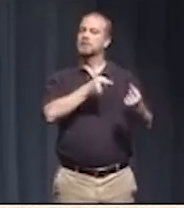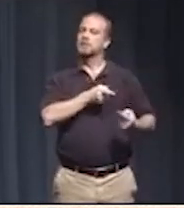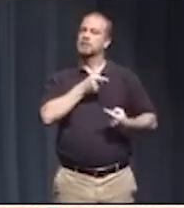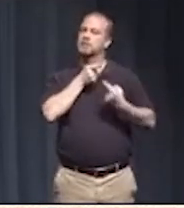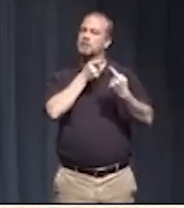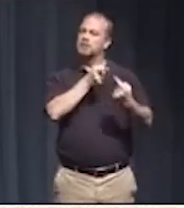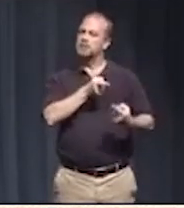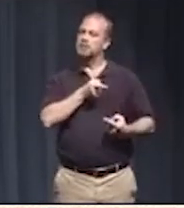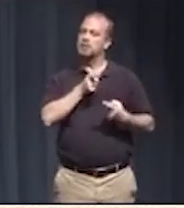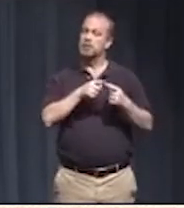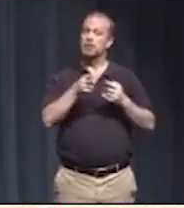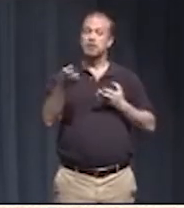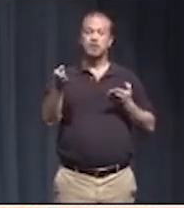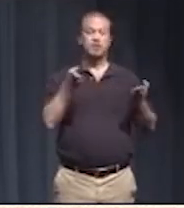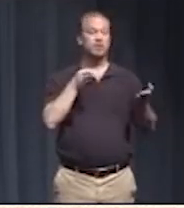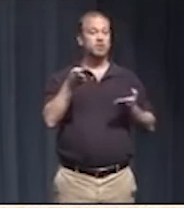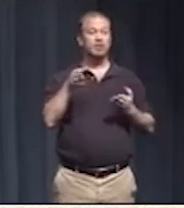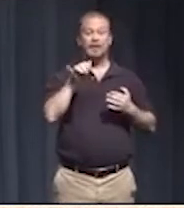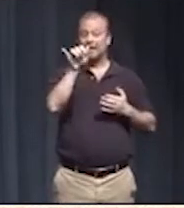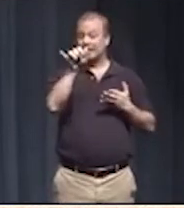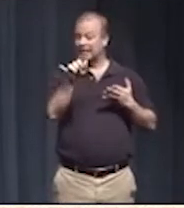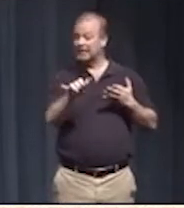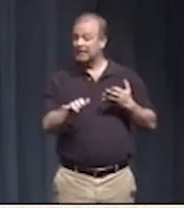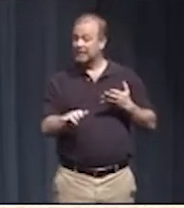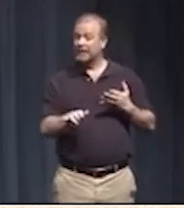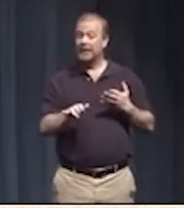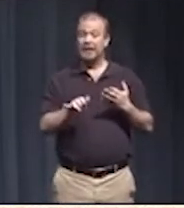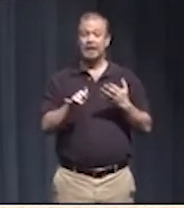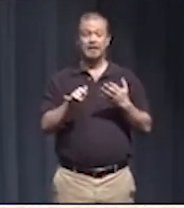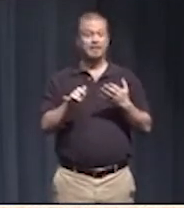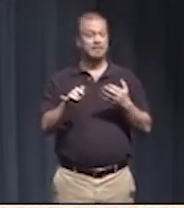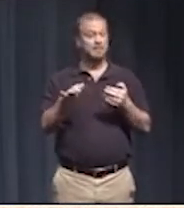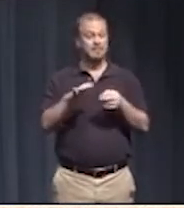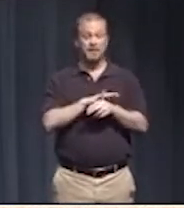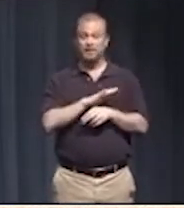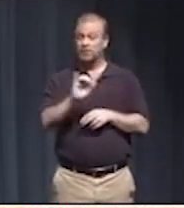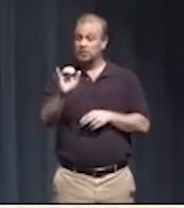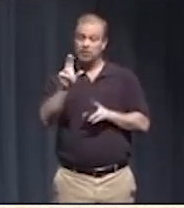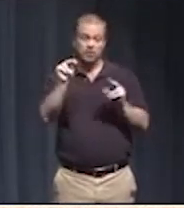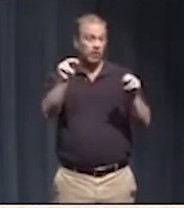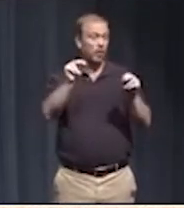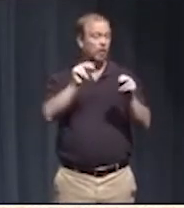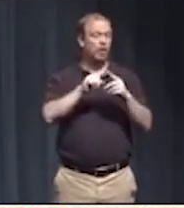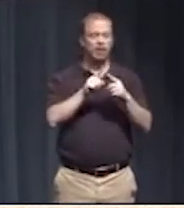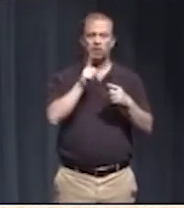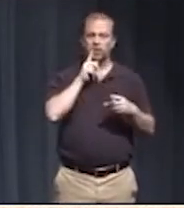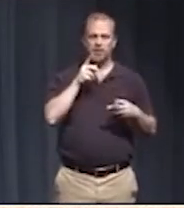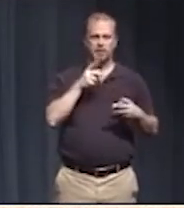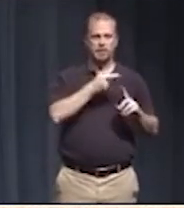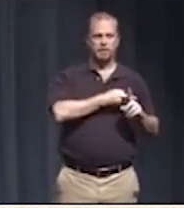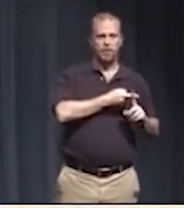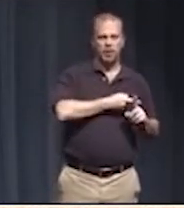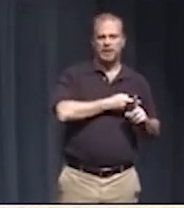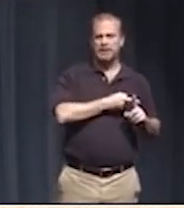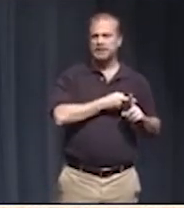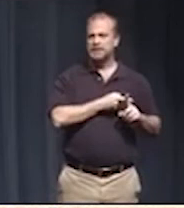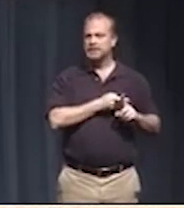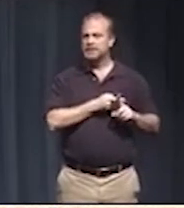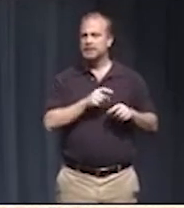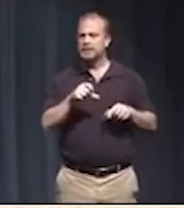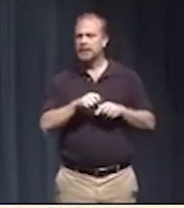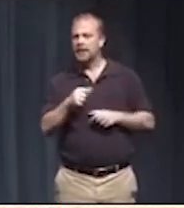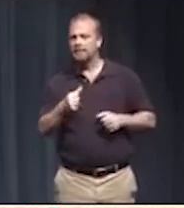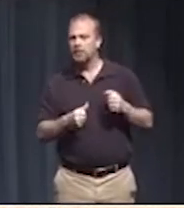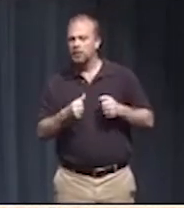situations where services aren't covered or covered only to a limited amount, and you're trying to balance out paying the mortgage, getting gas for the